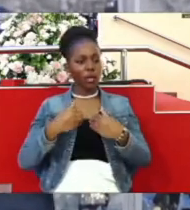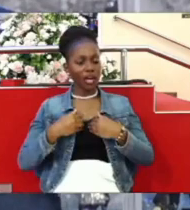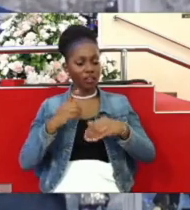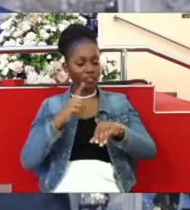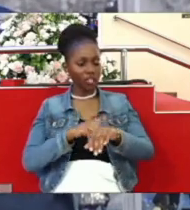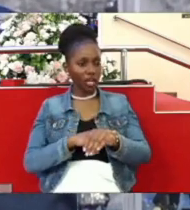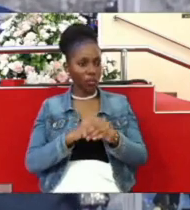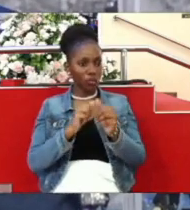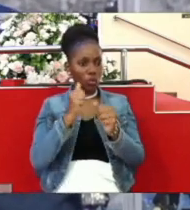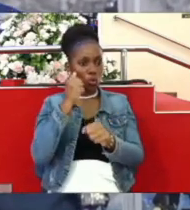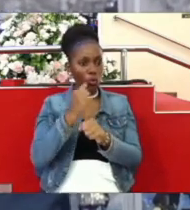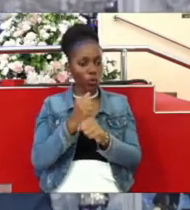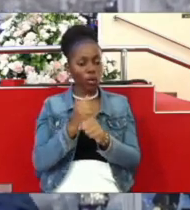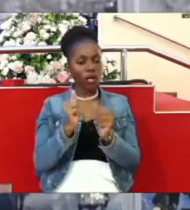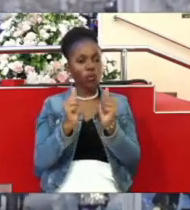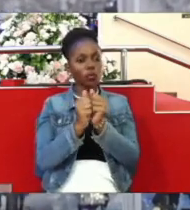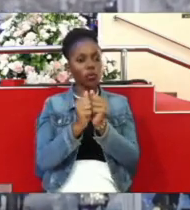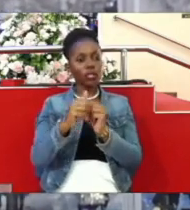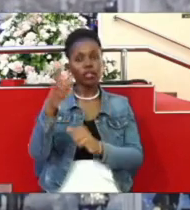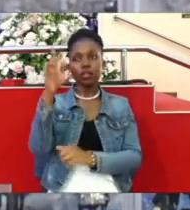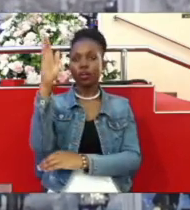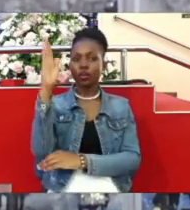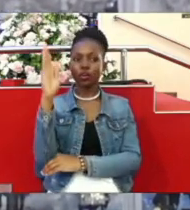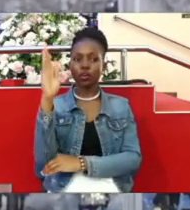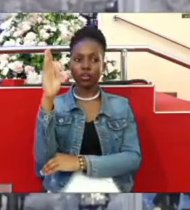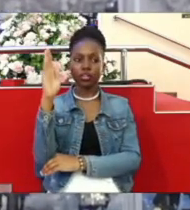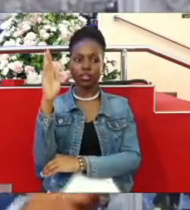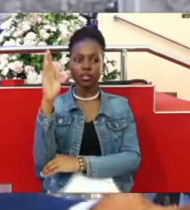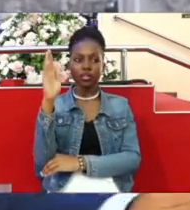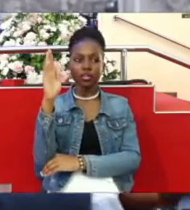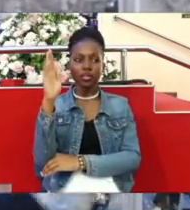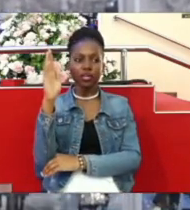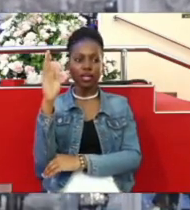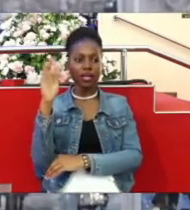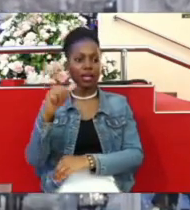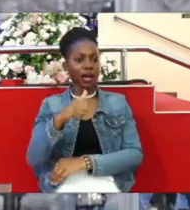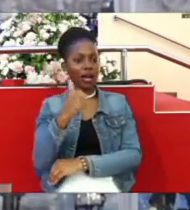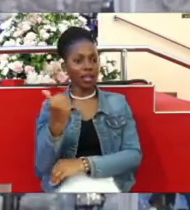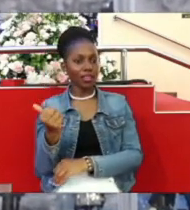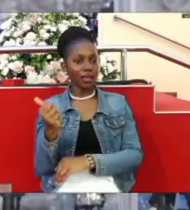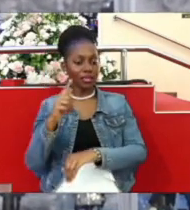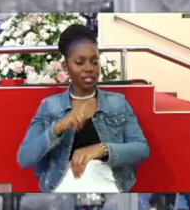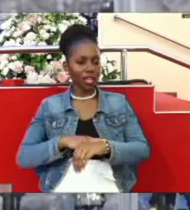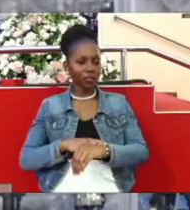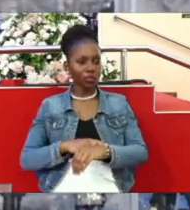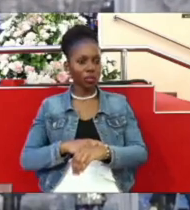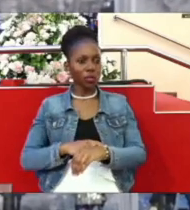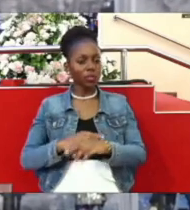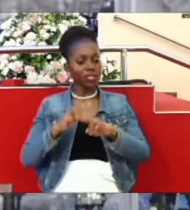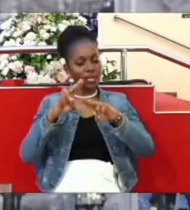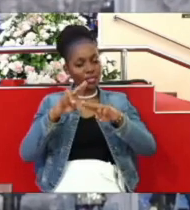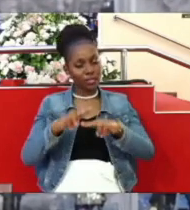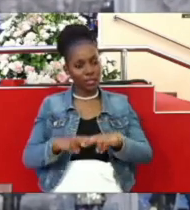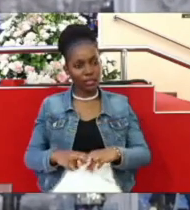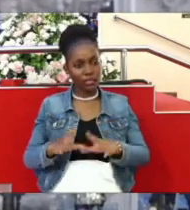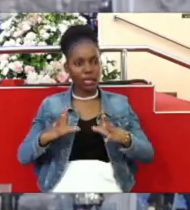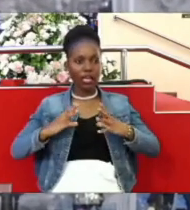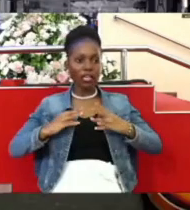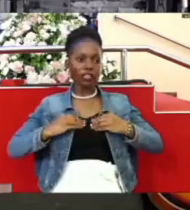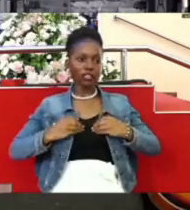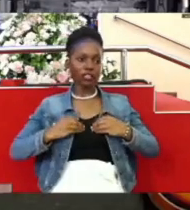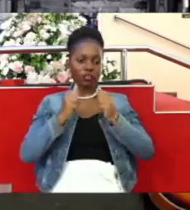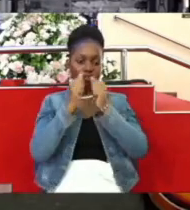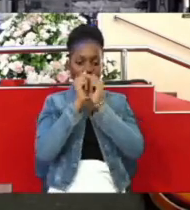wakati tunafanya kazi na Mungu. And there are times to simply receive the inheritance. Na kuna wakati wa kupokea tu urithi. He